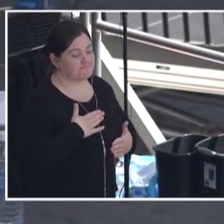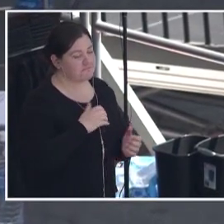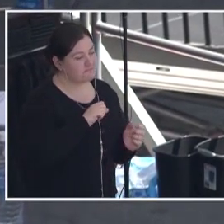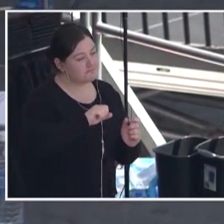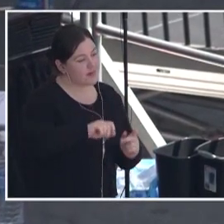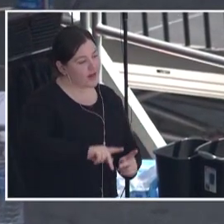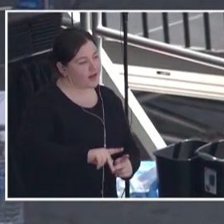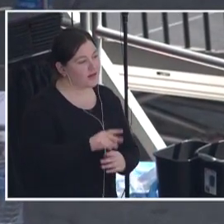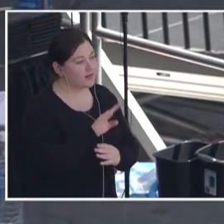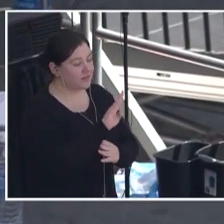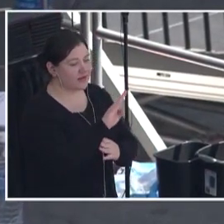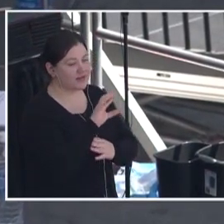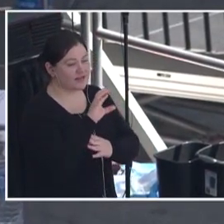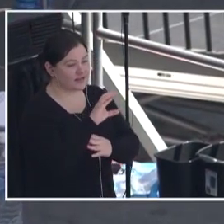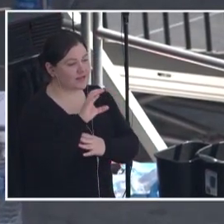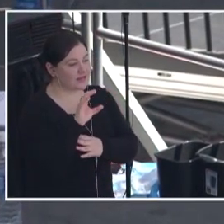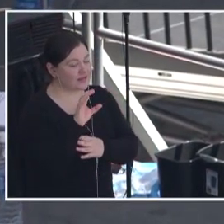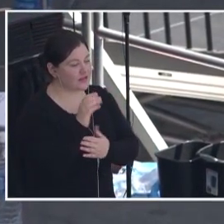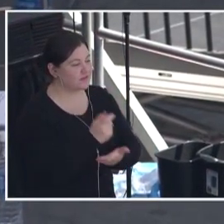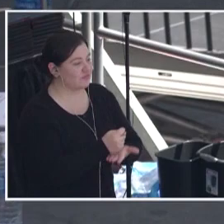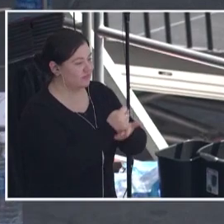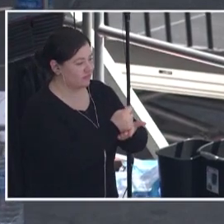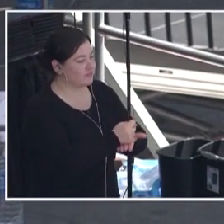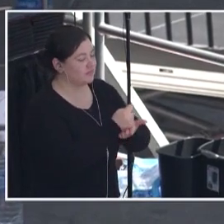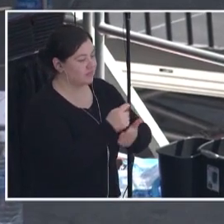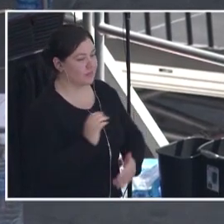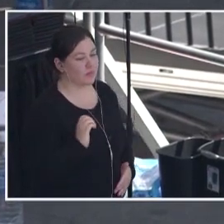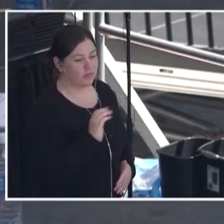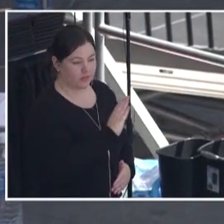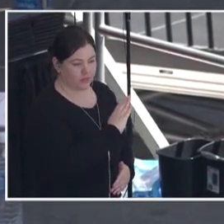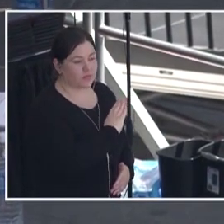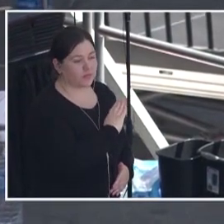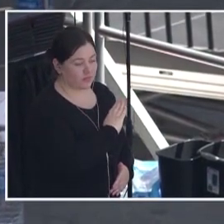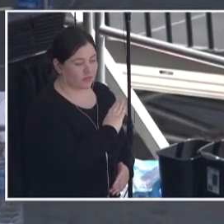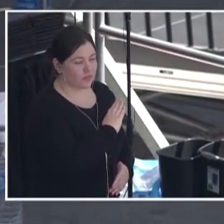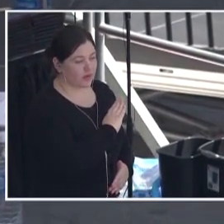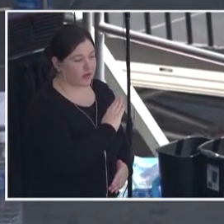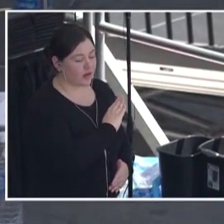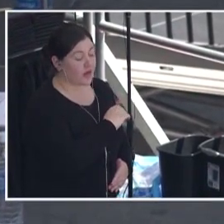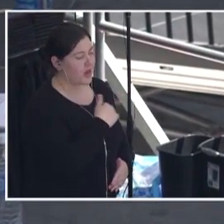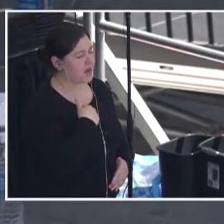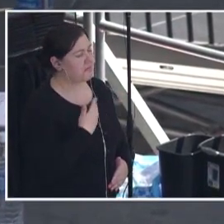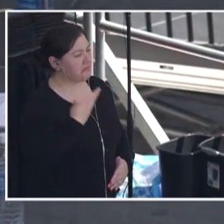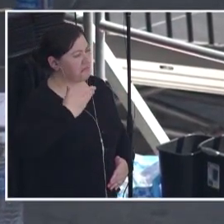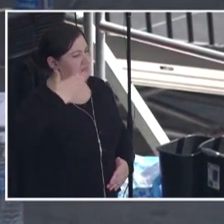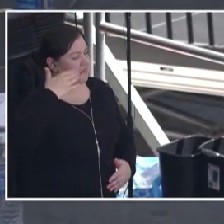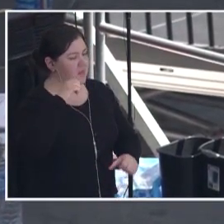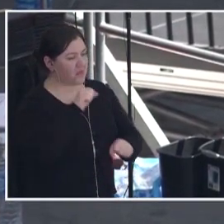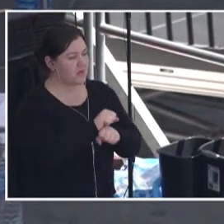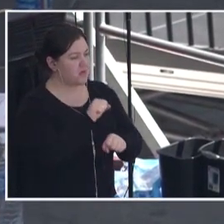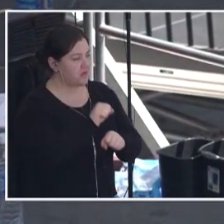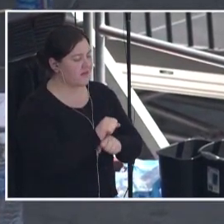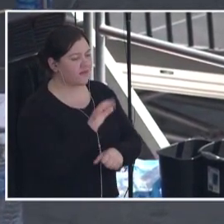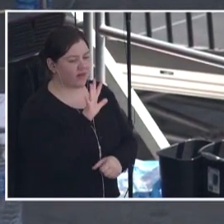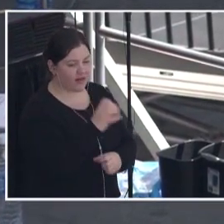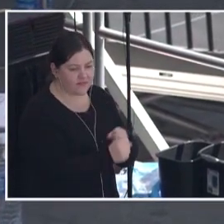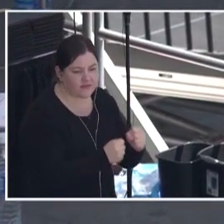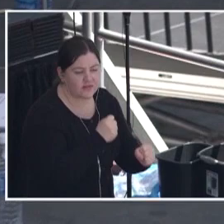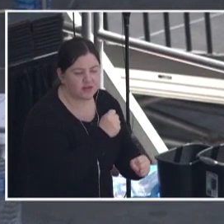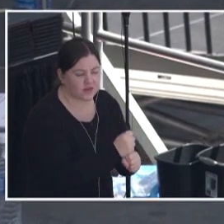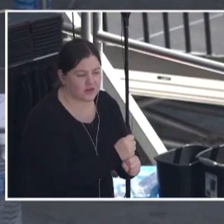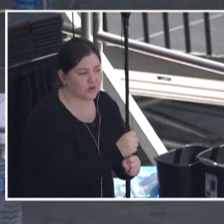Community College Board of Trustees after previously serving for 5 years